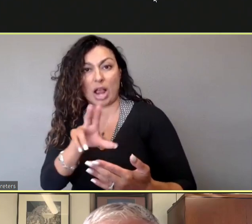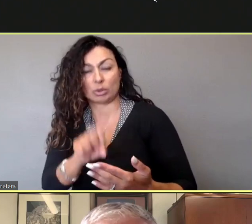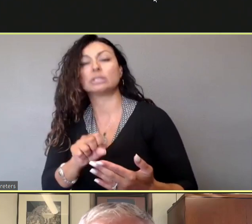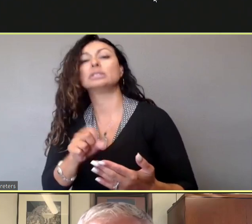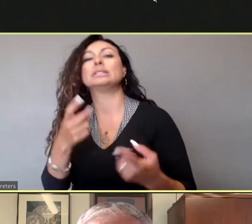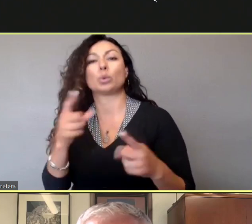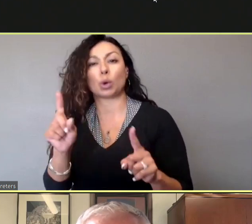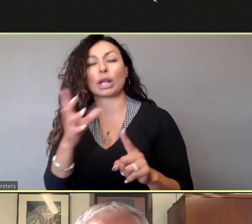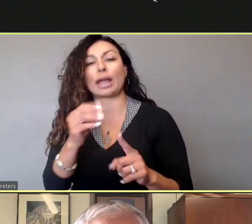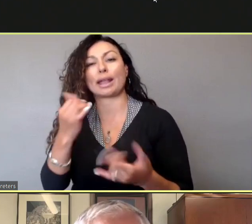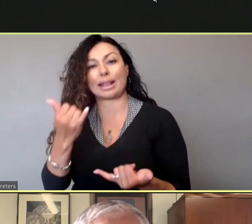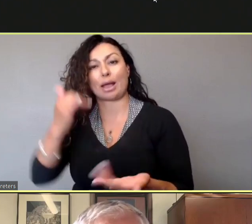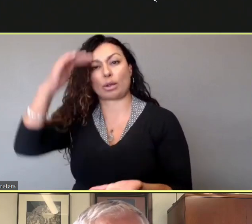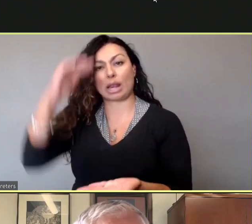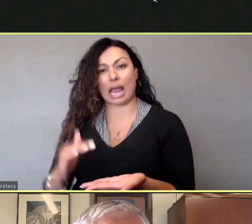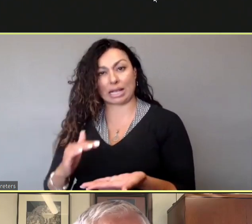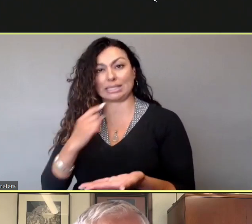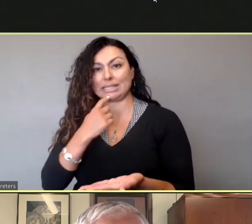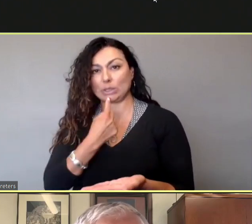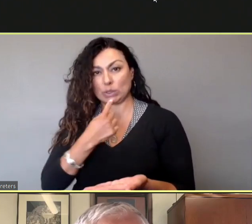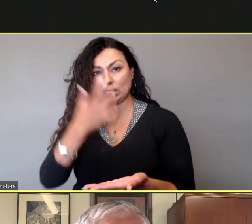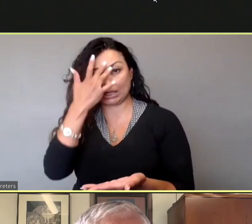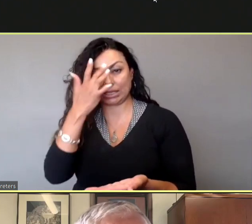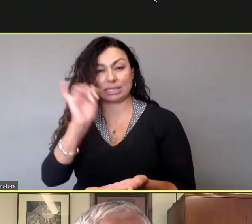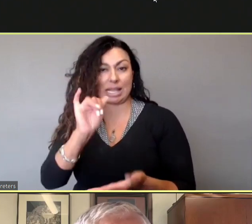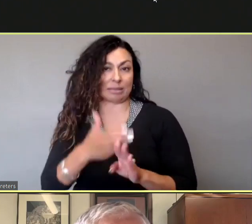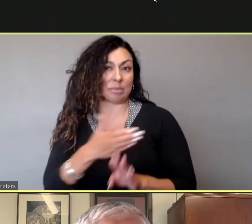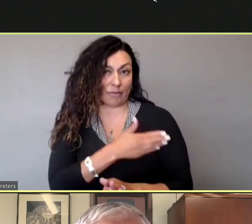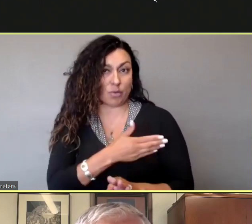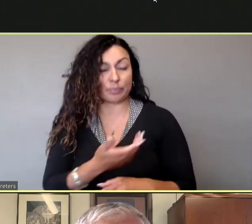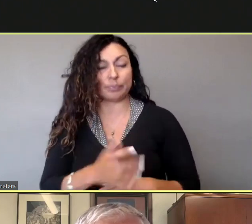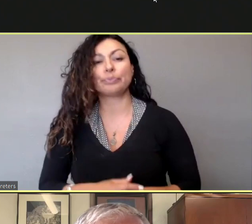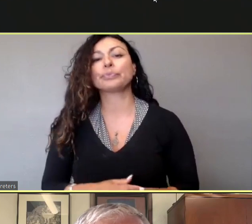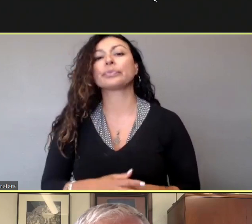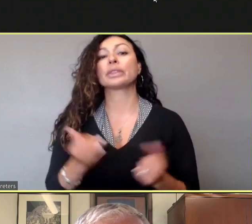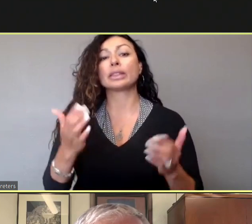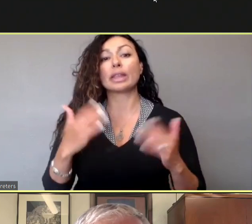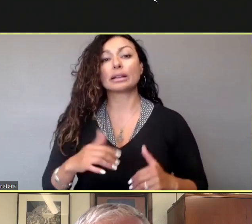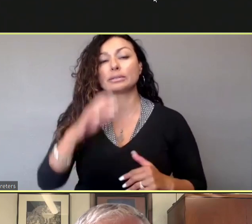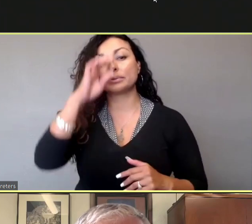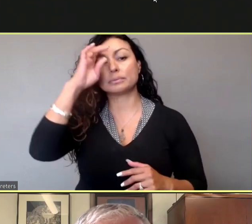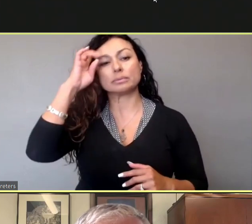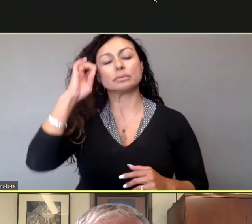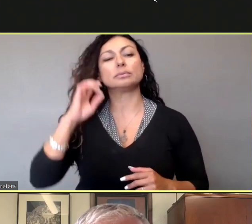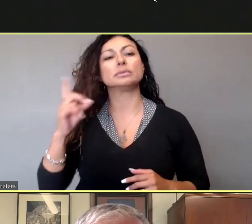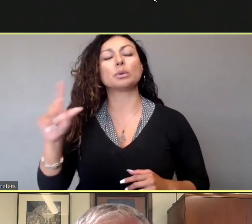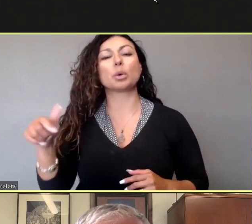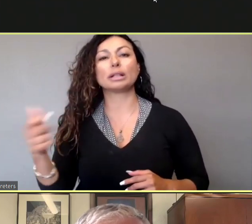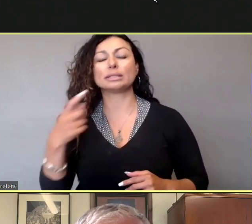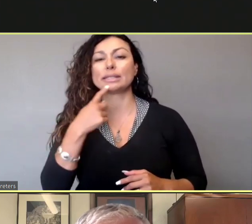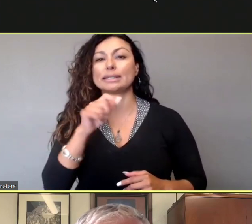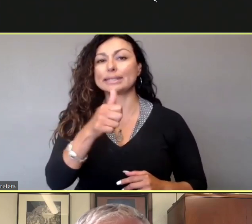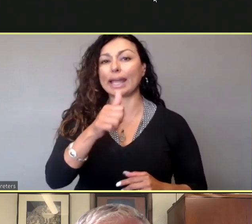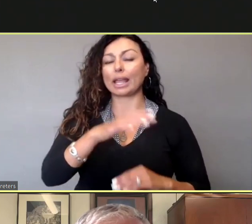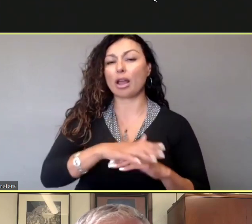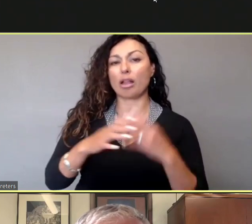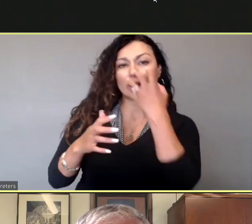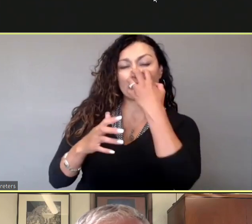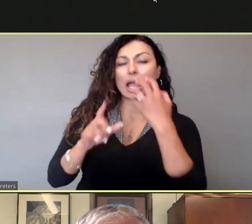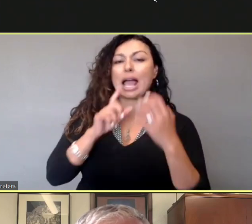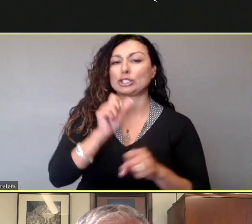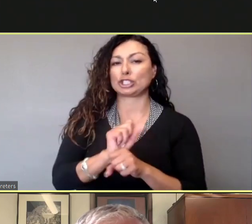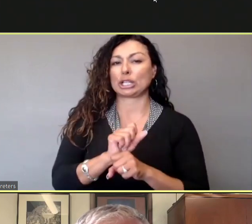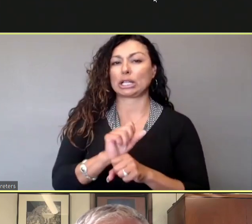serious disease now than we've seen in the past. Next slide. Dr. Grace, the 10 on ventilators was for